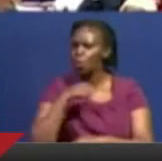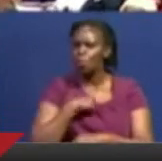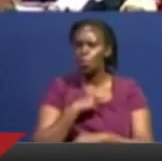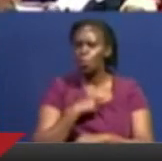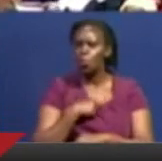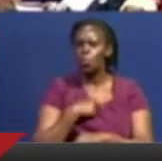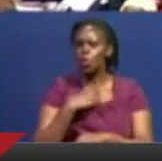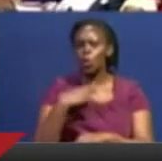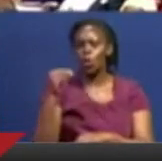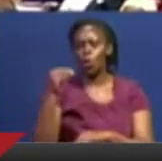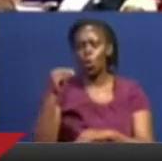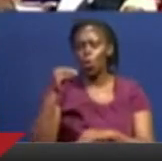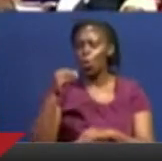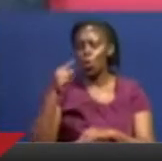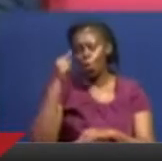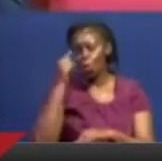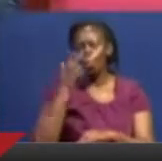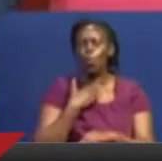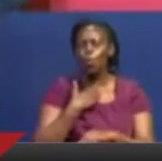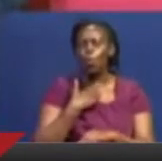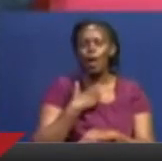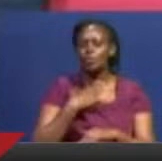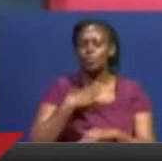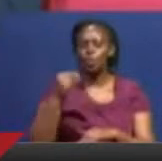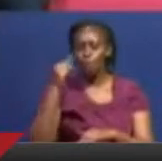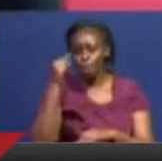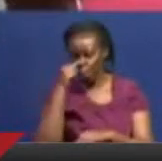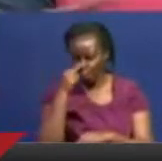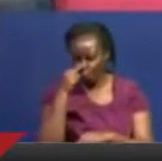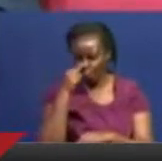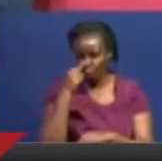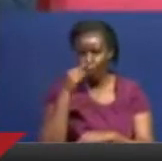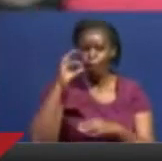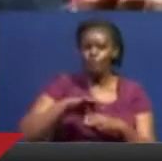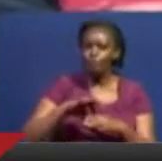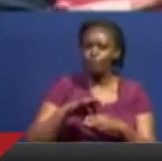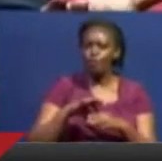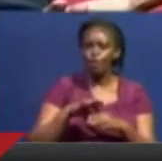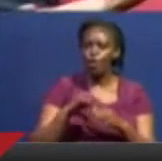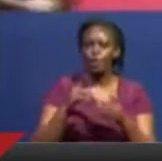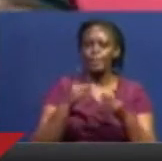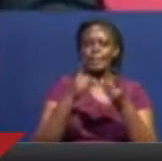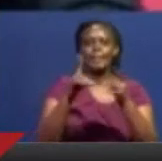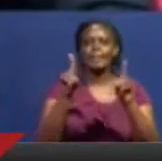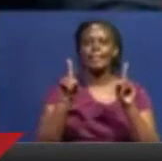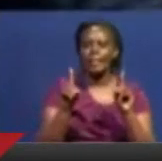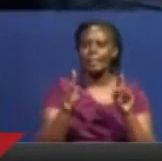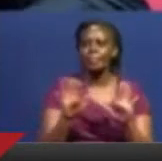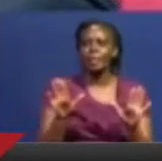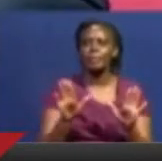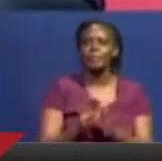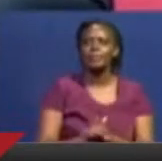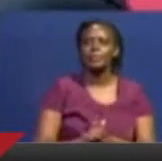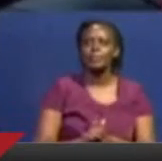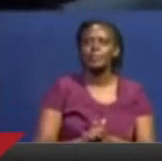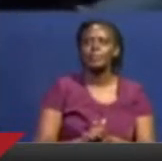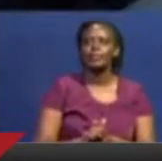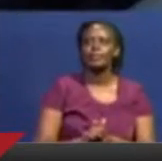just, so that we go home, some of us want to take flights, why don't we just vote by acclamation?